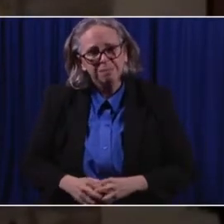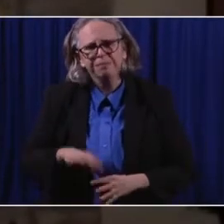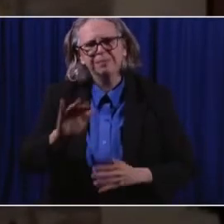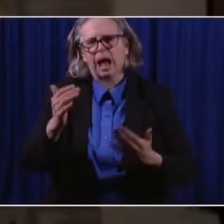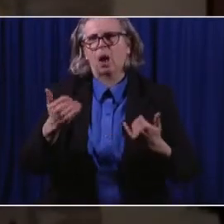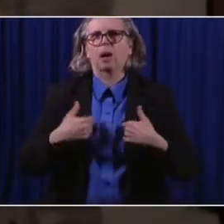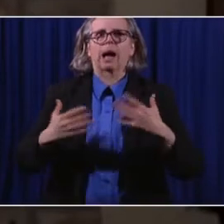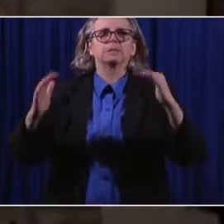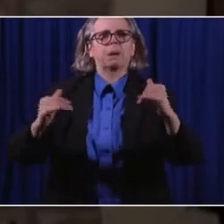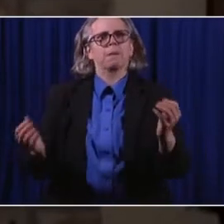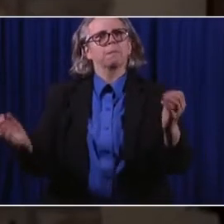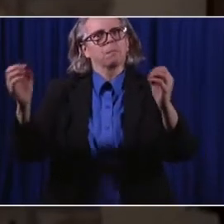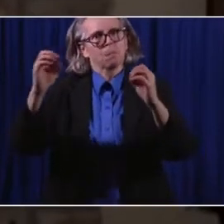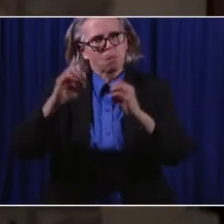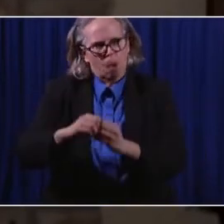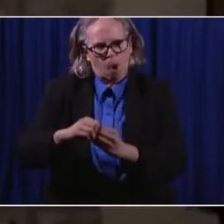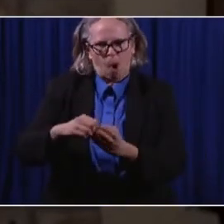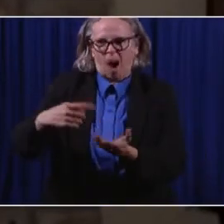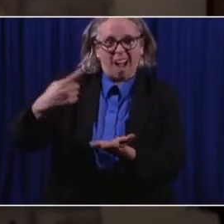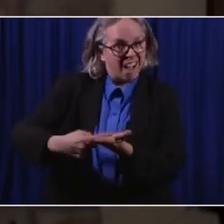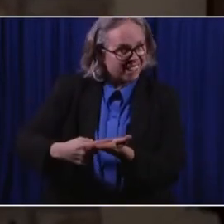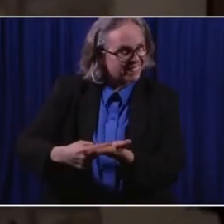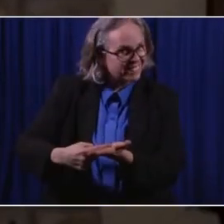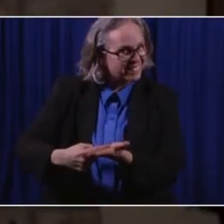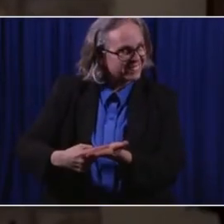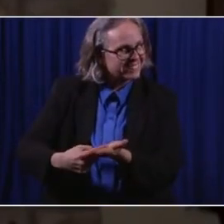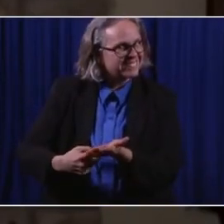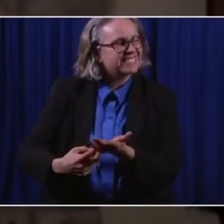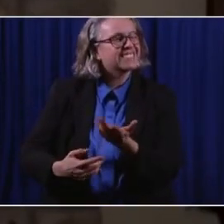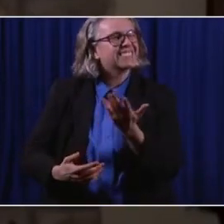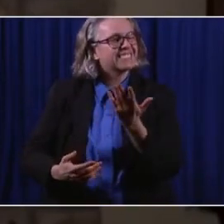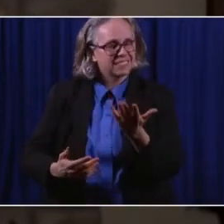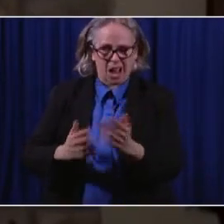asking our hospitals,